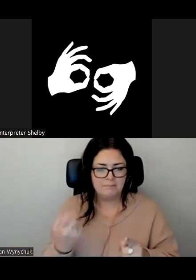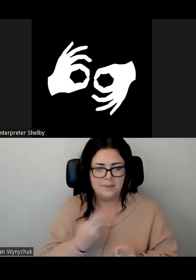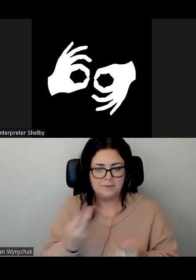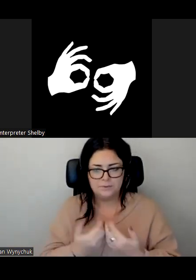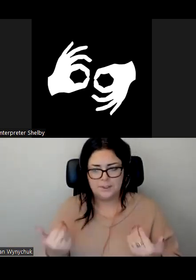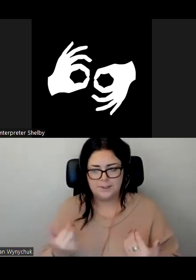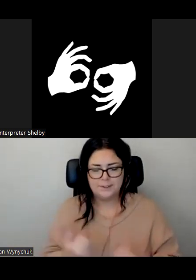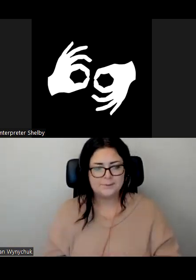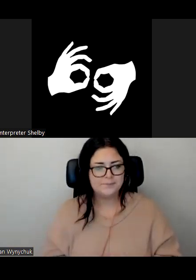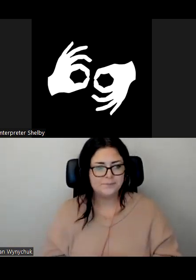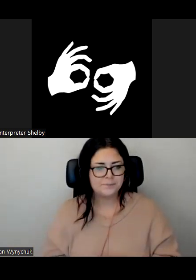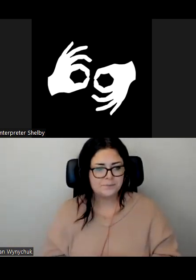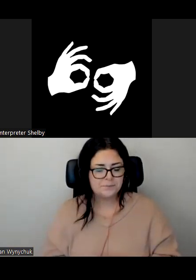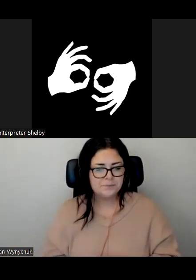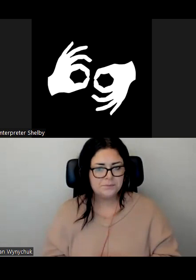So